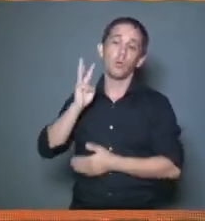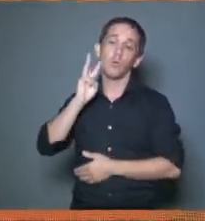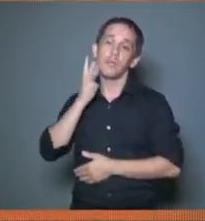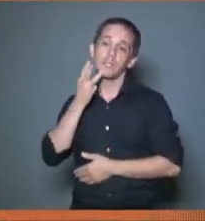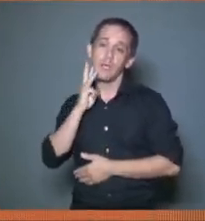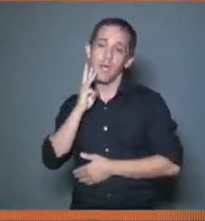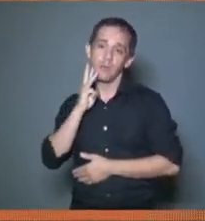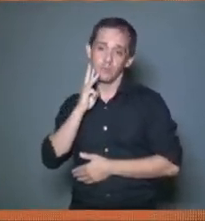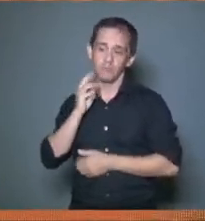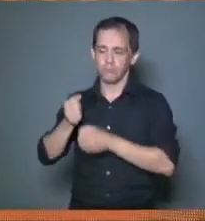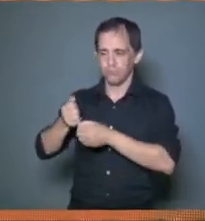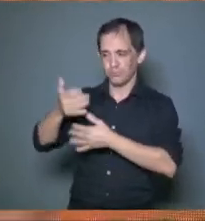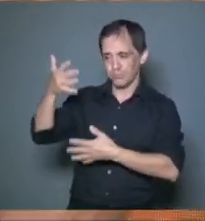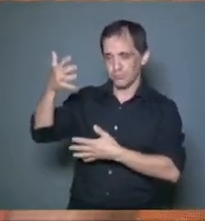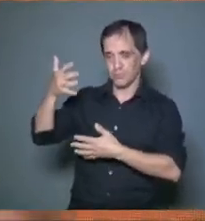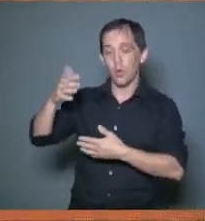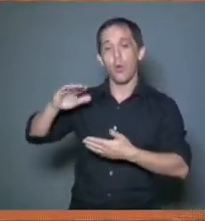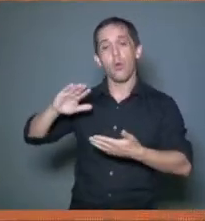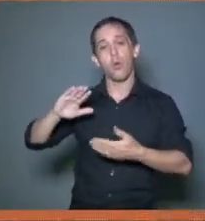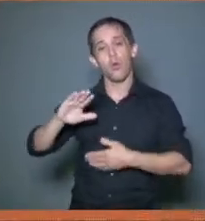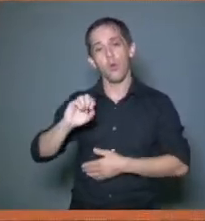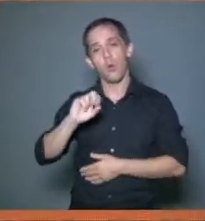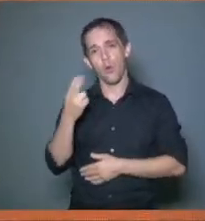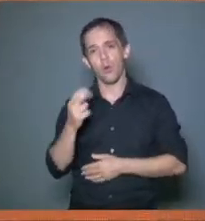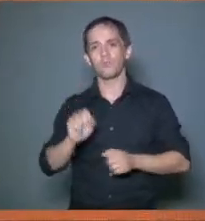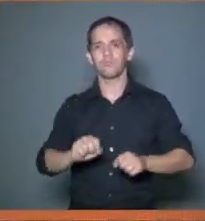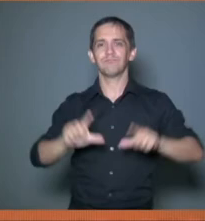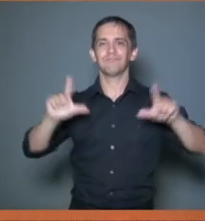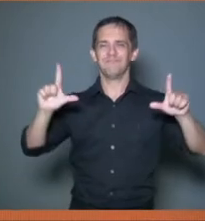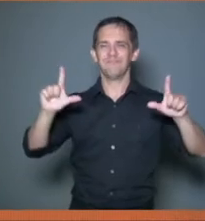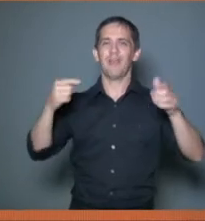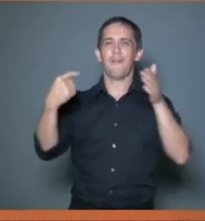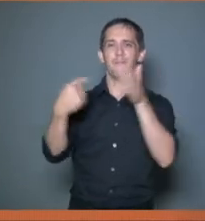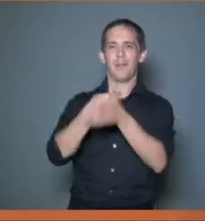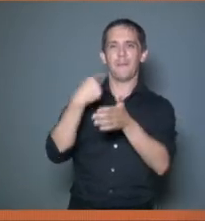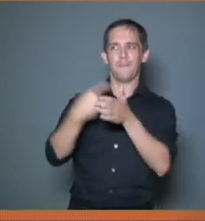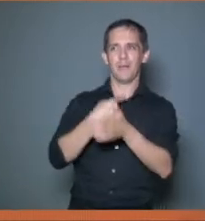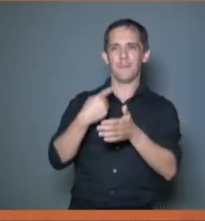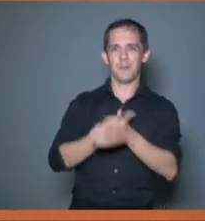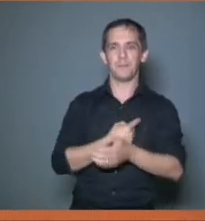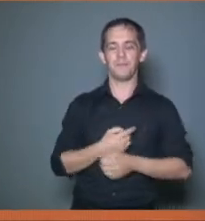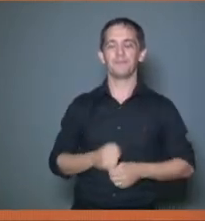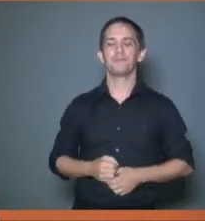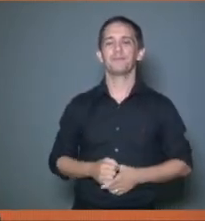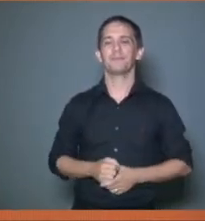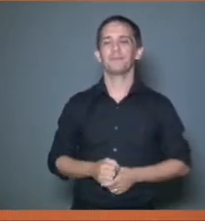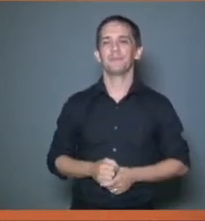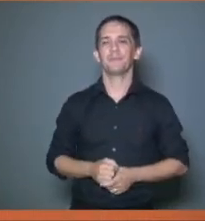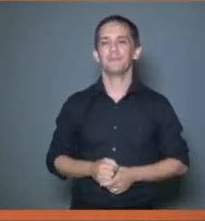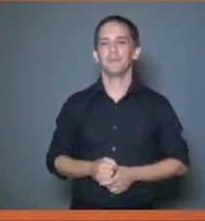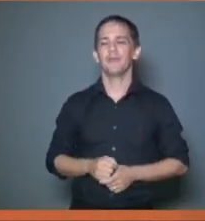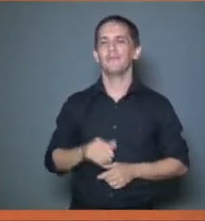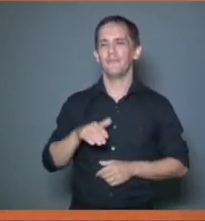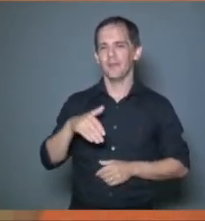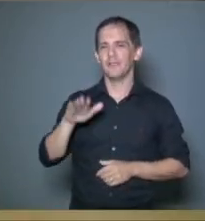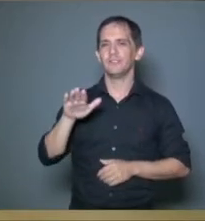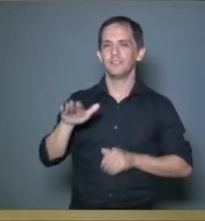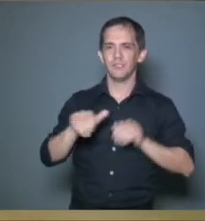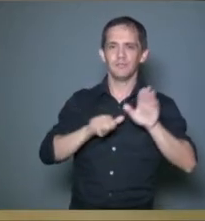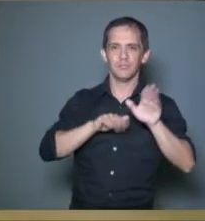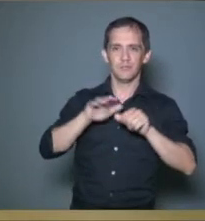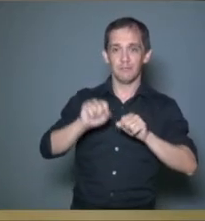be questions answered by WhatsApp and others that were sent through the screen here.